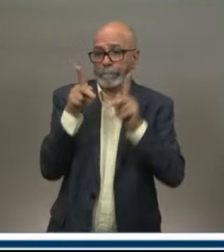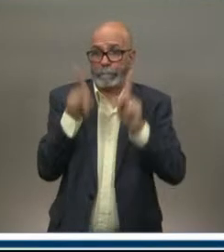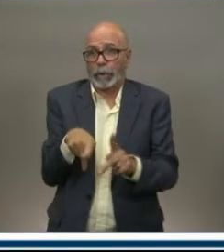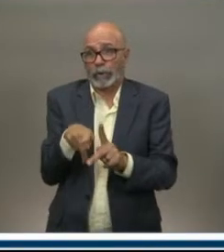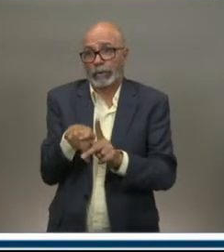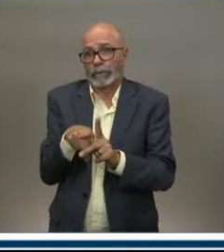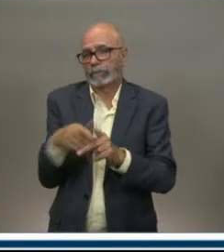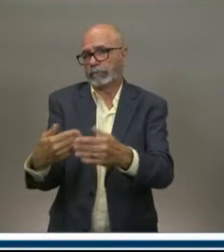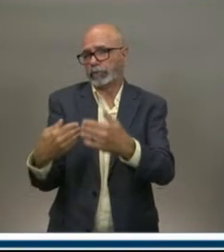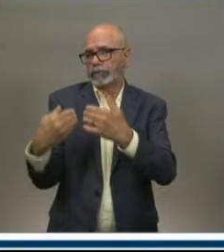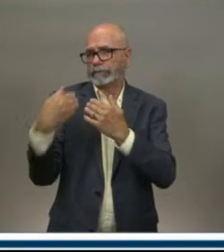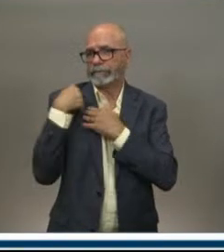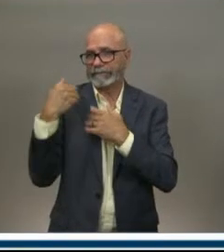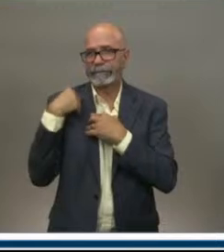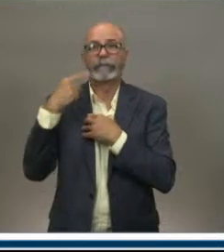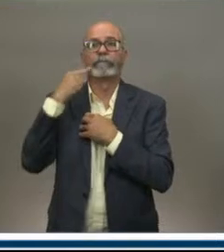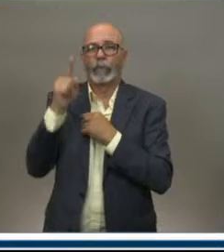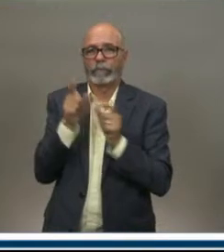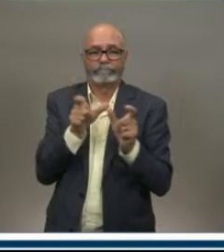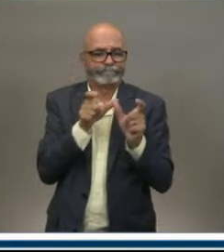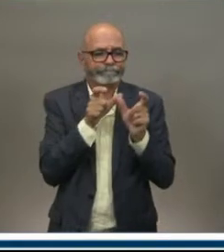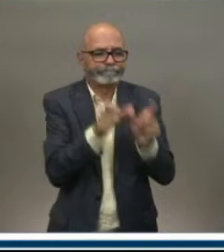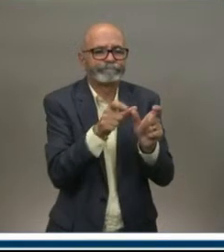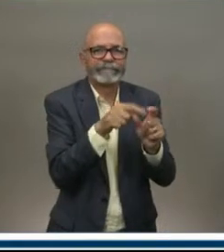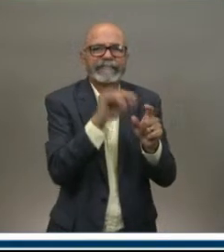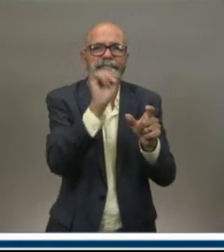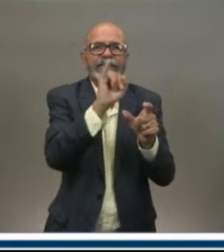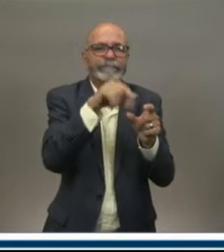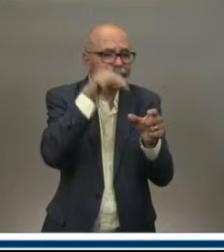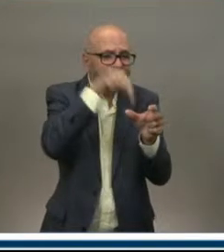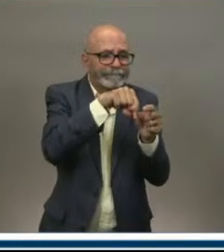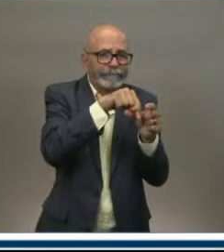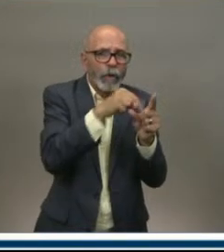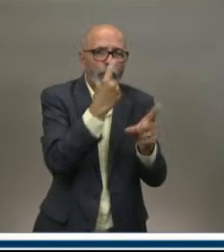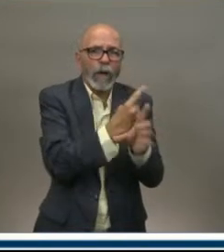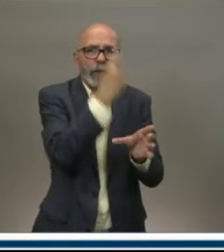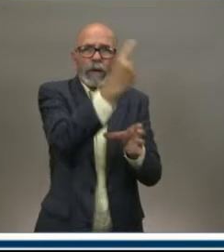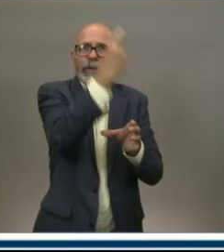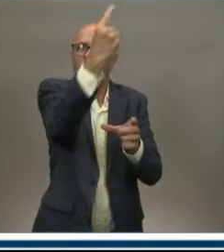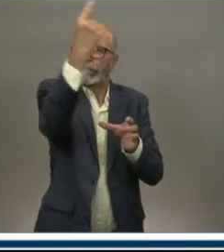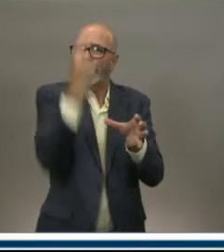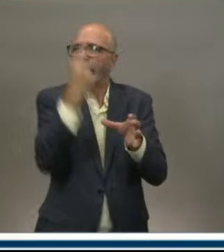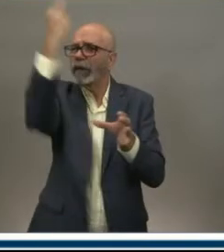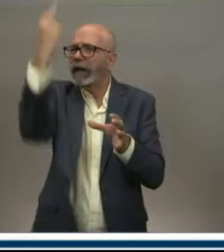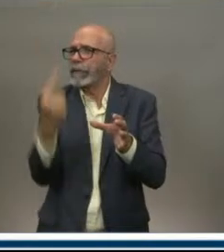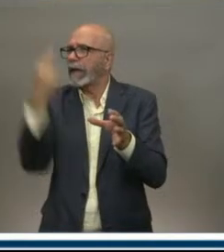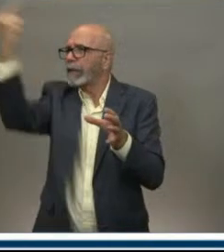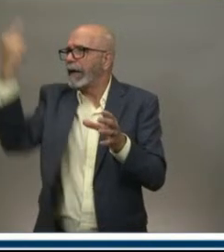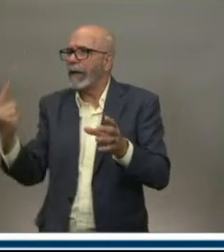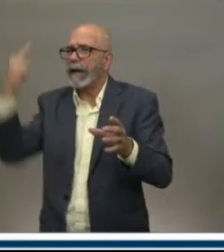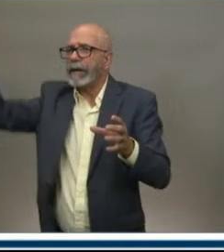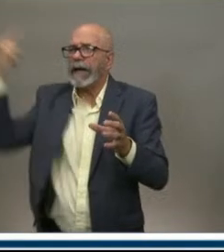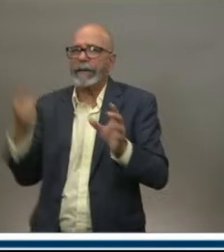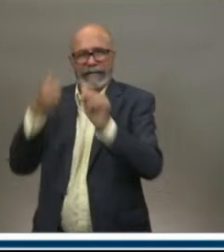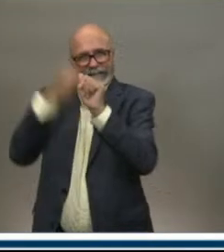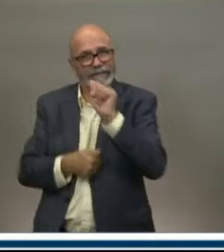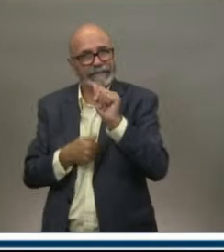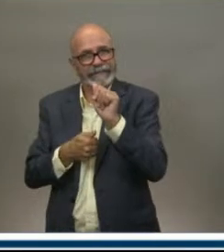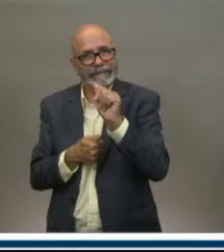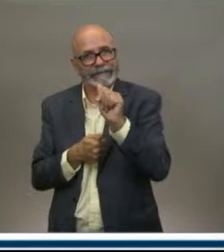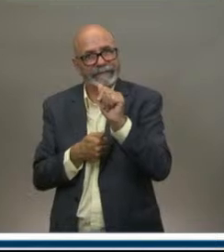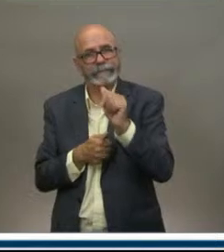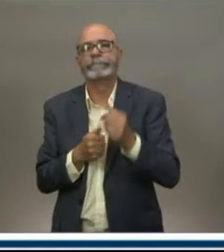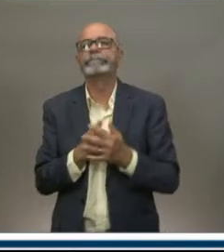responsible for infection prevention and control within each location. What came out of